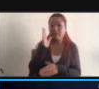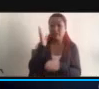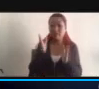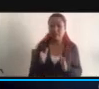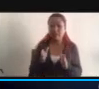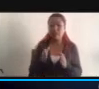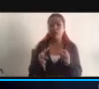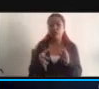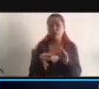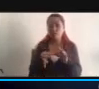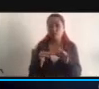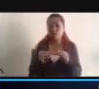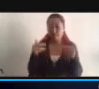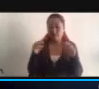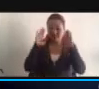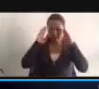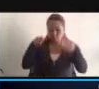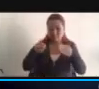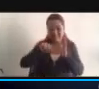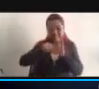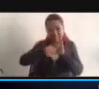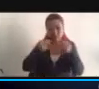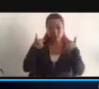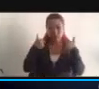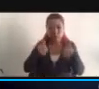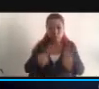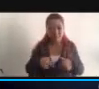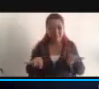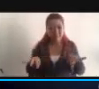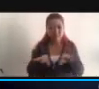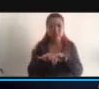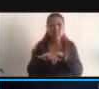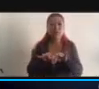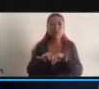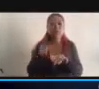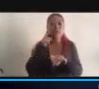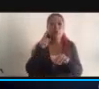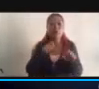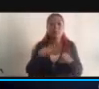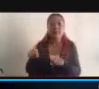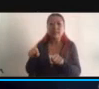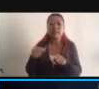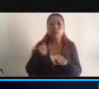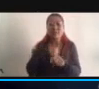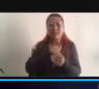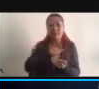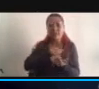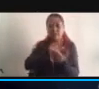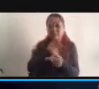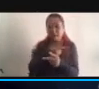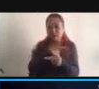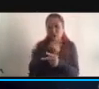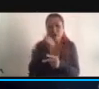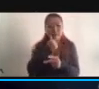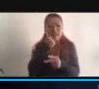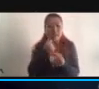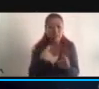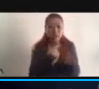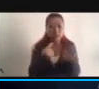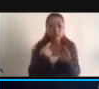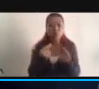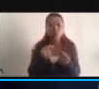Humans provide the adaptive capacity to shore up these systems, dealing with everything from everyday routine disturbances